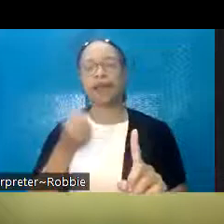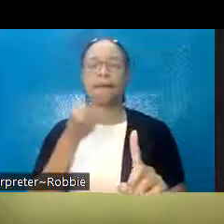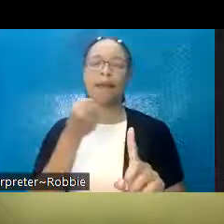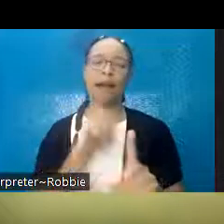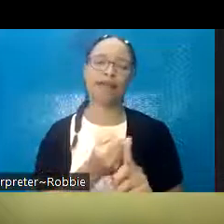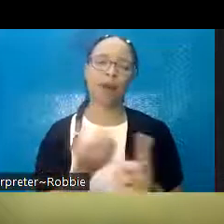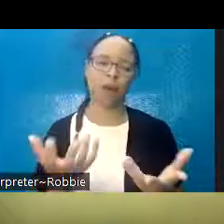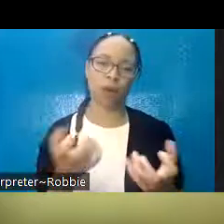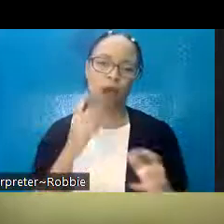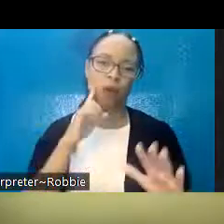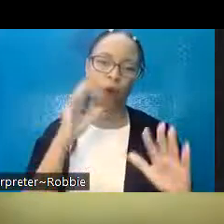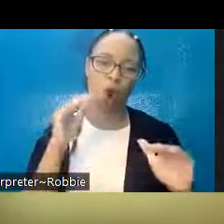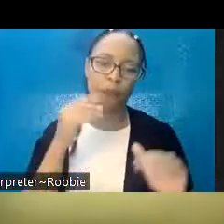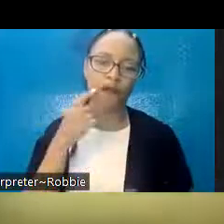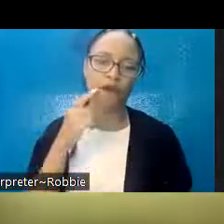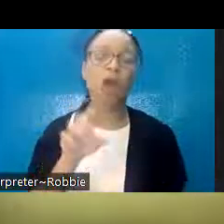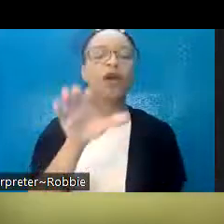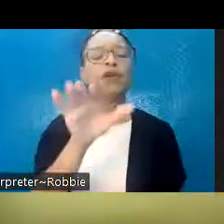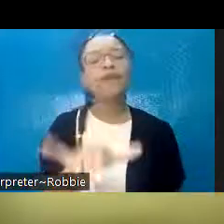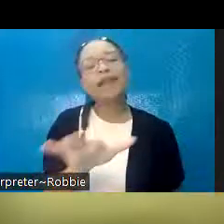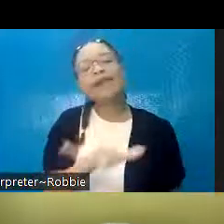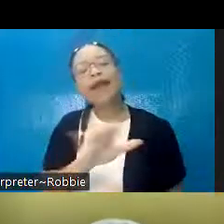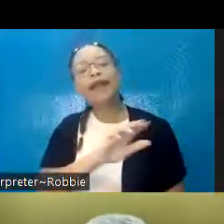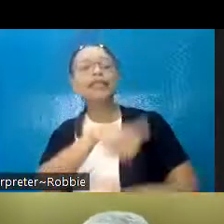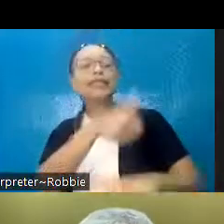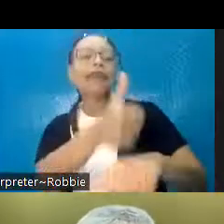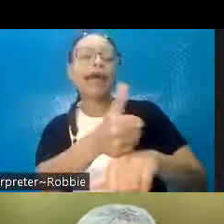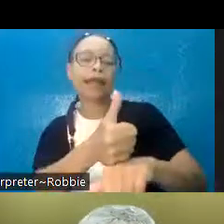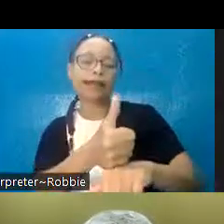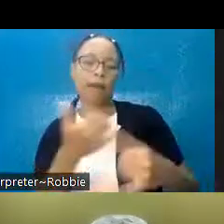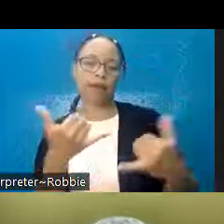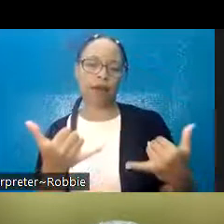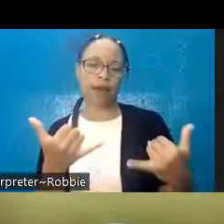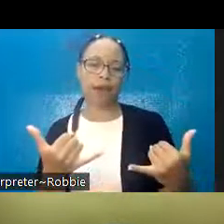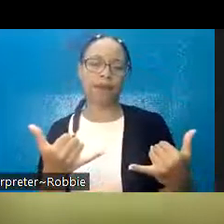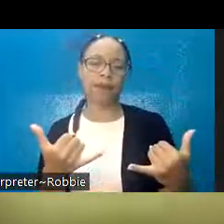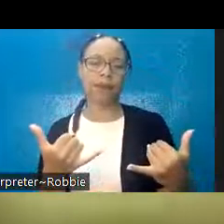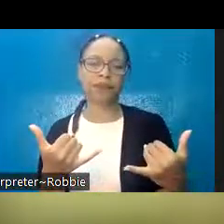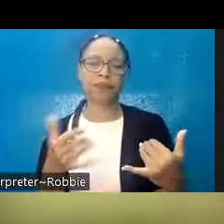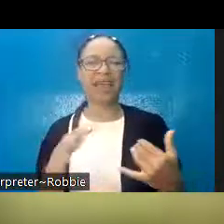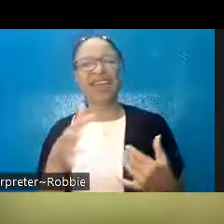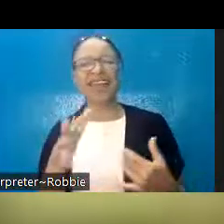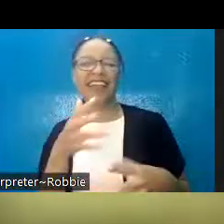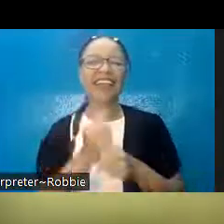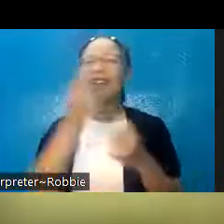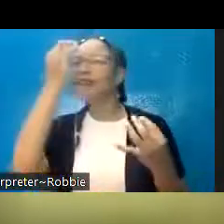for. So that's just our kind of setting us up and kind of getting us thinking about what